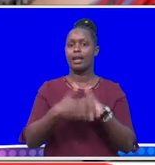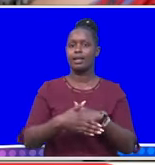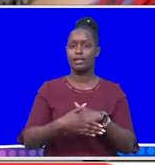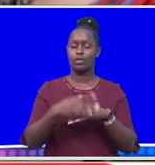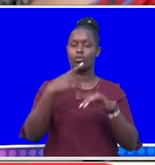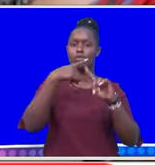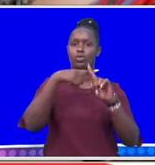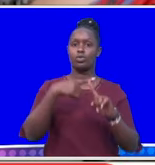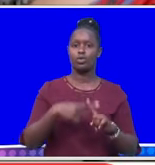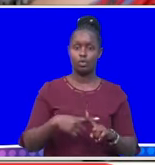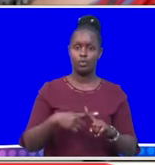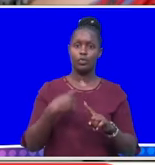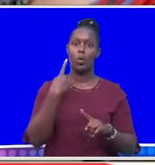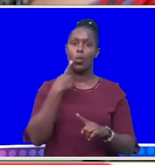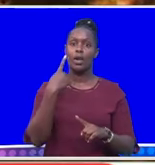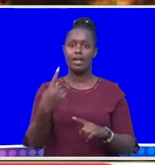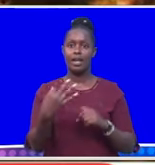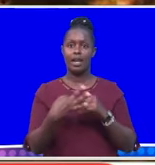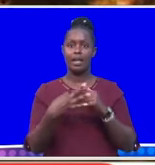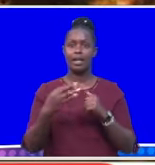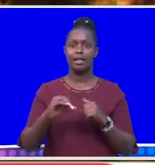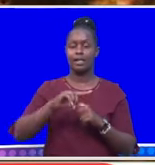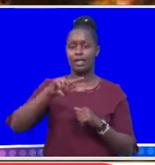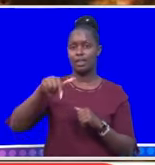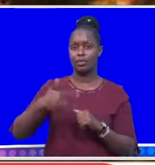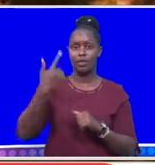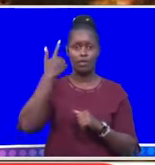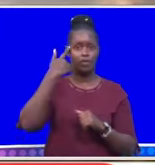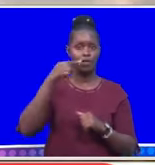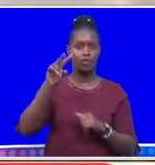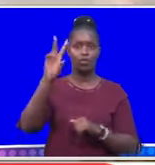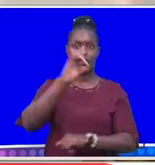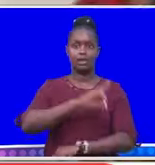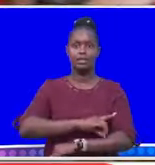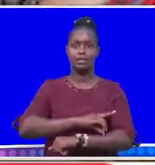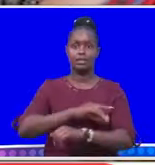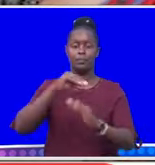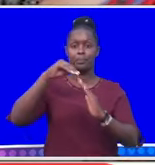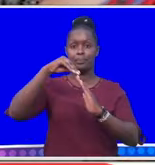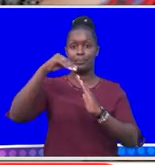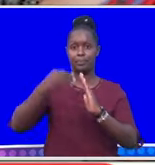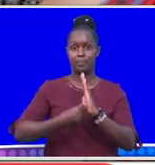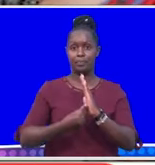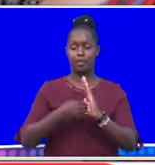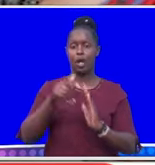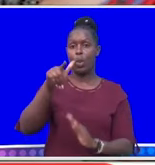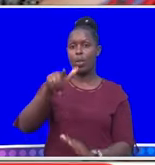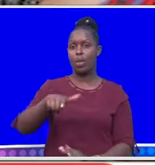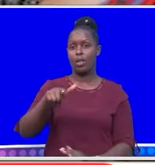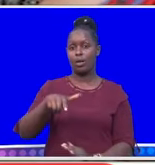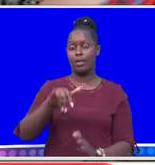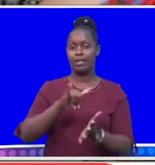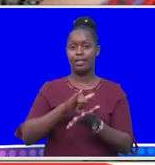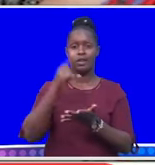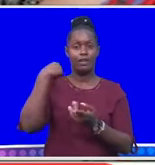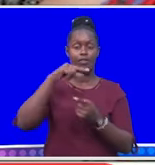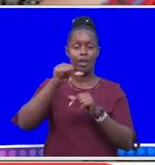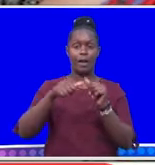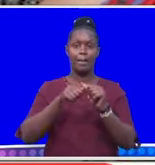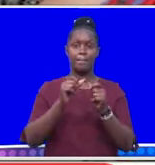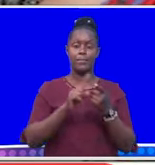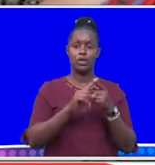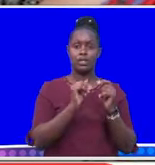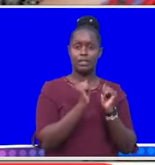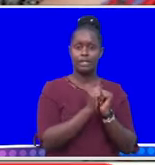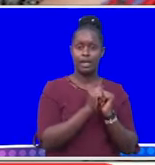to 180,000 shillings for 2 days. On air tickets, the lowest price advertised for a round-trip flight